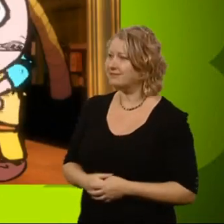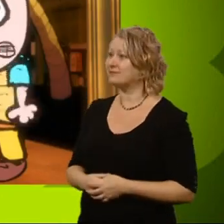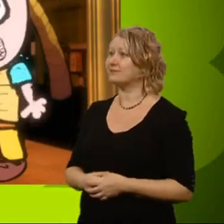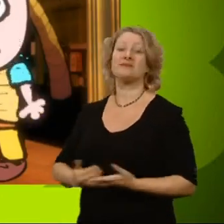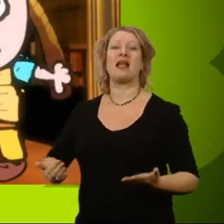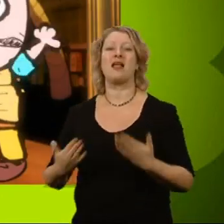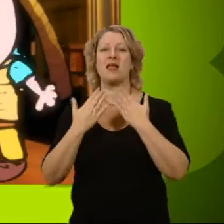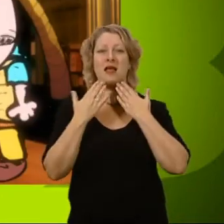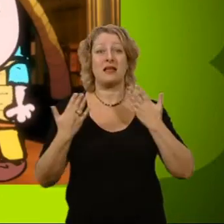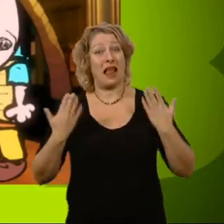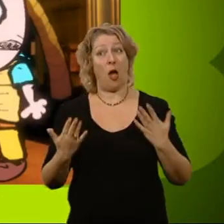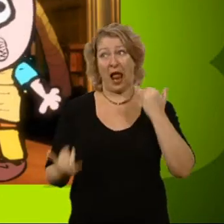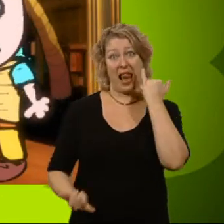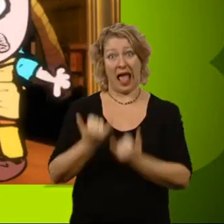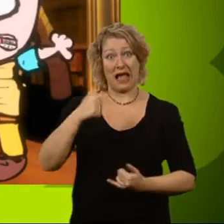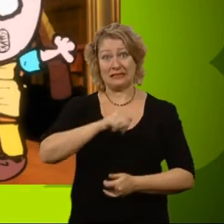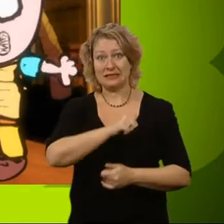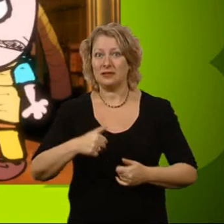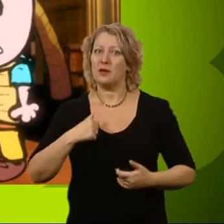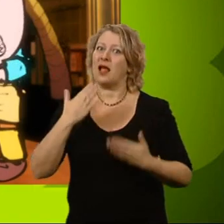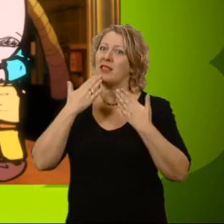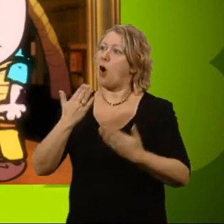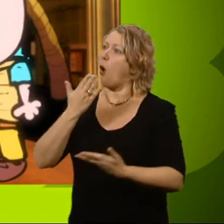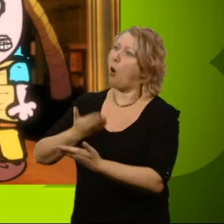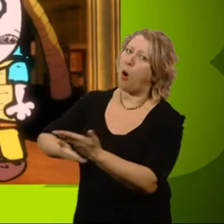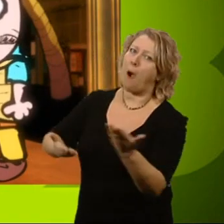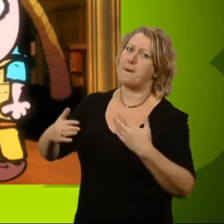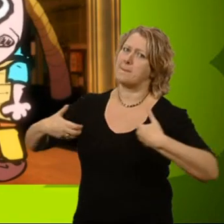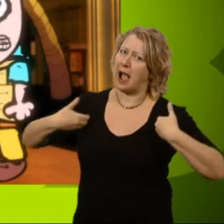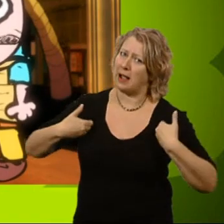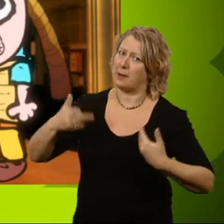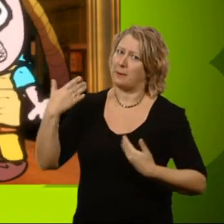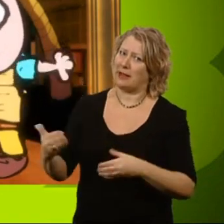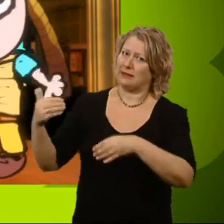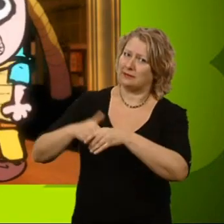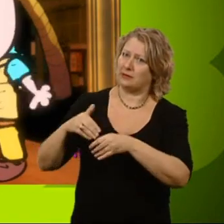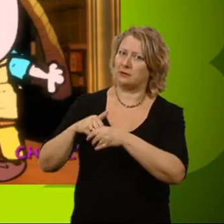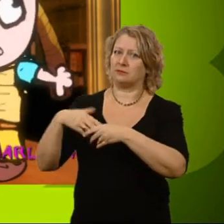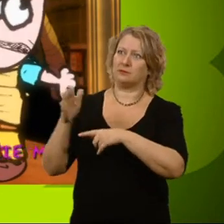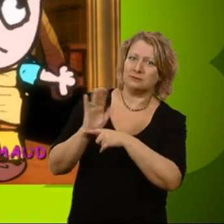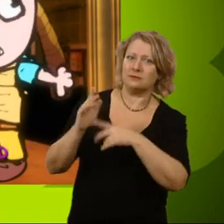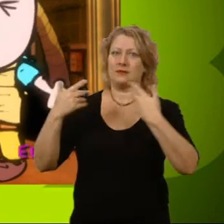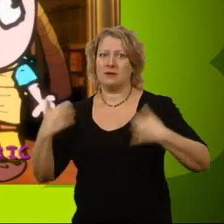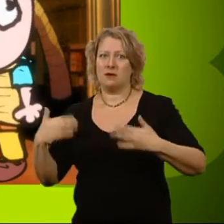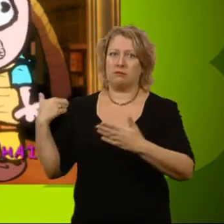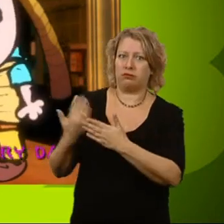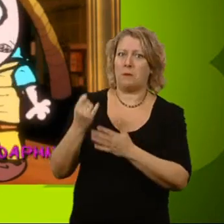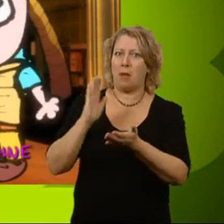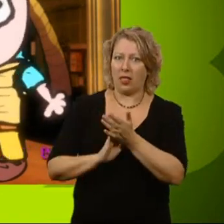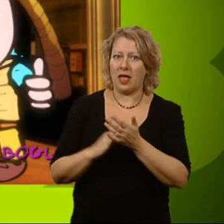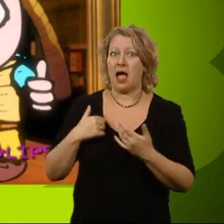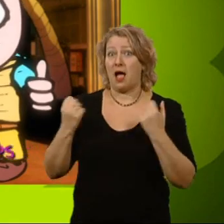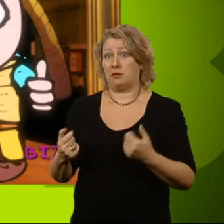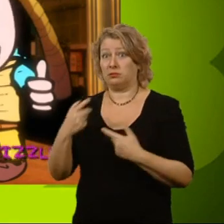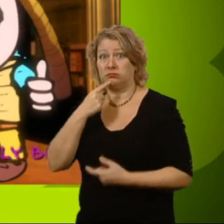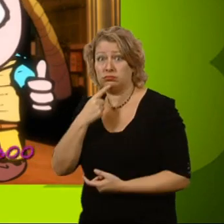As this is the last of the series, we would like to thank all the monkeys that have been involved in these title sequences over the last few months. I have